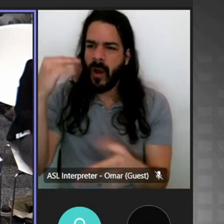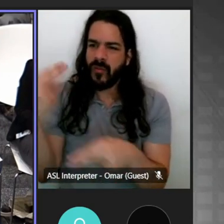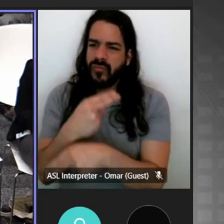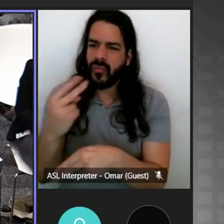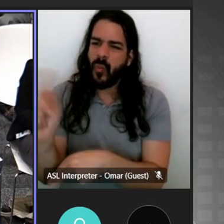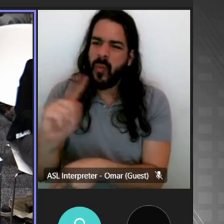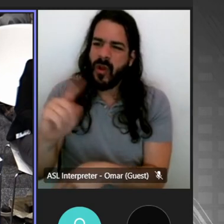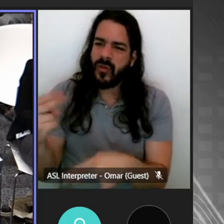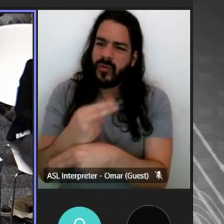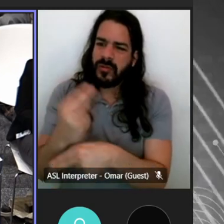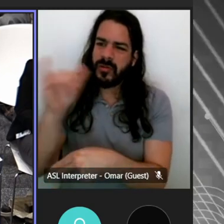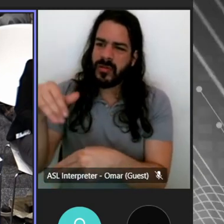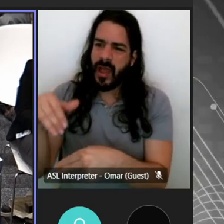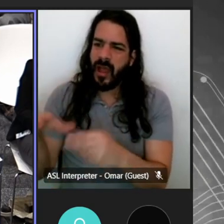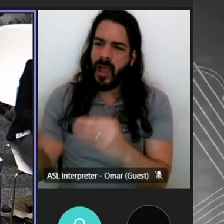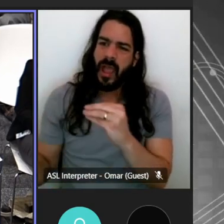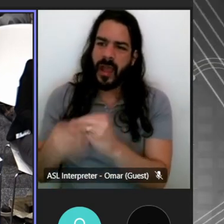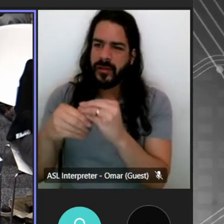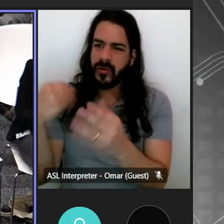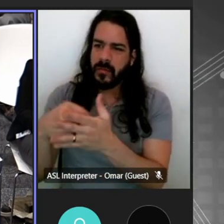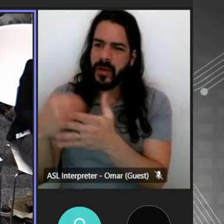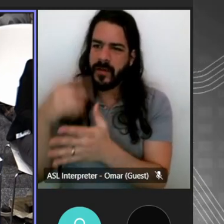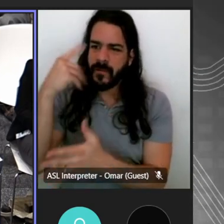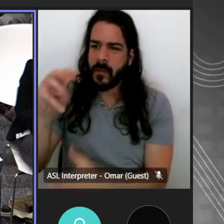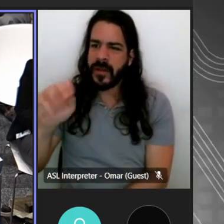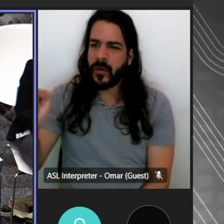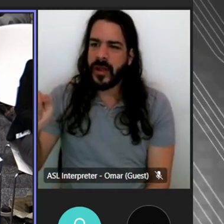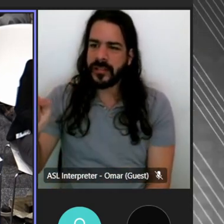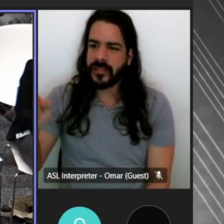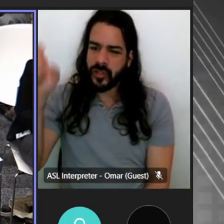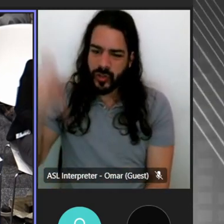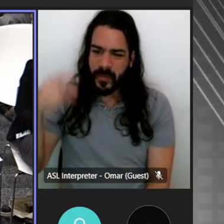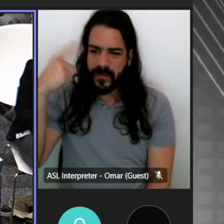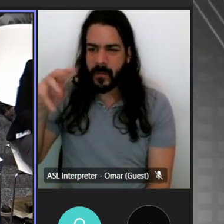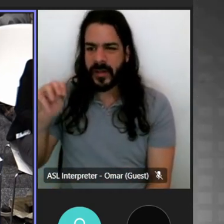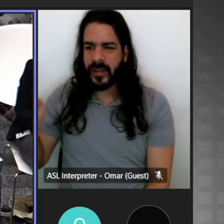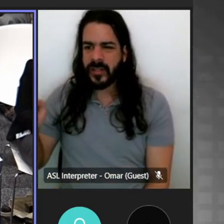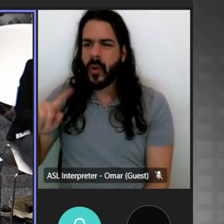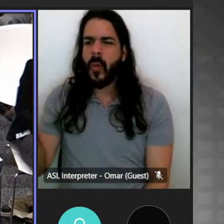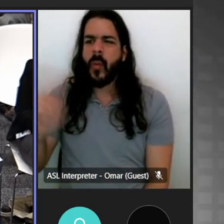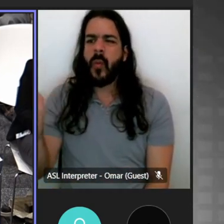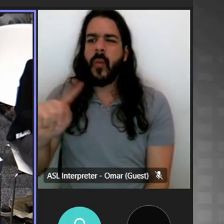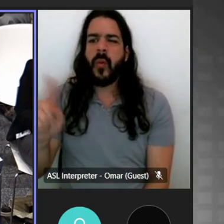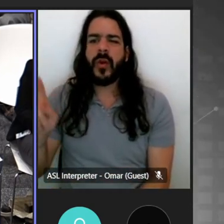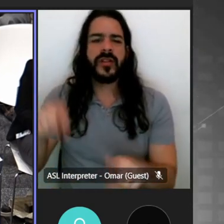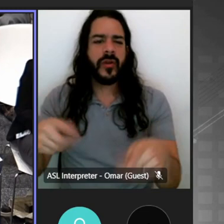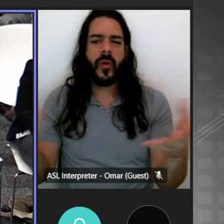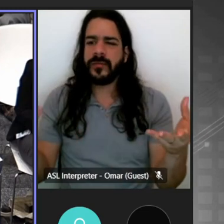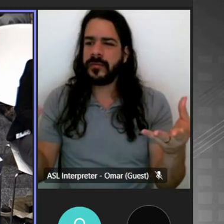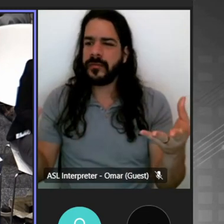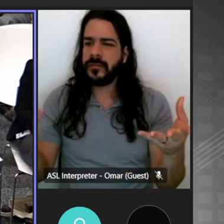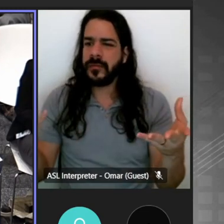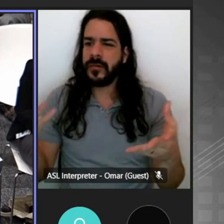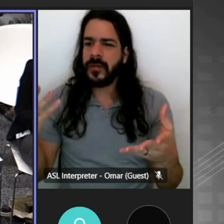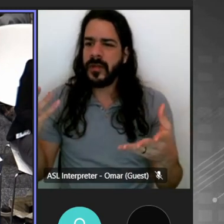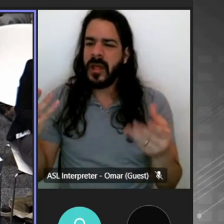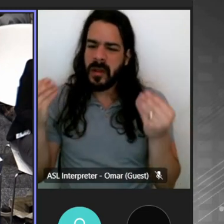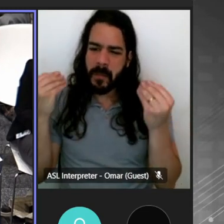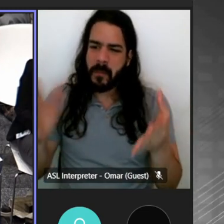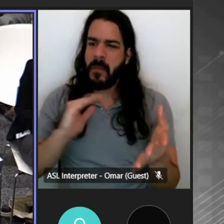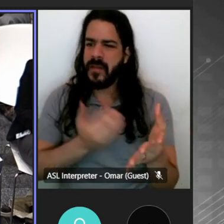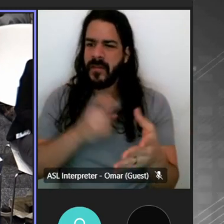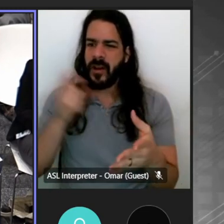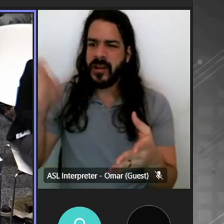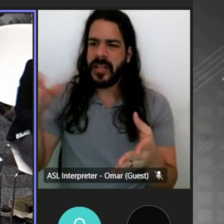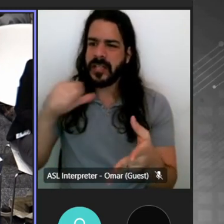funds that are being used on Metro, that are supposed to be used on Metro Access, where is it going? While all of so many of